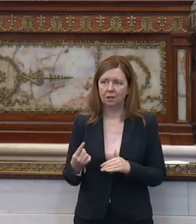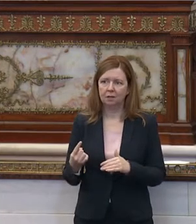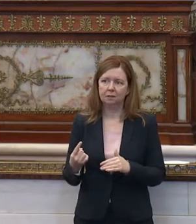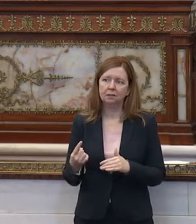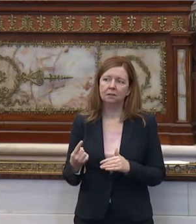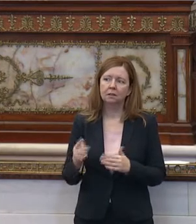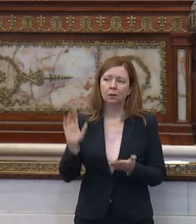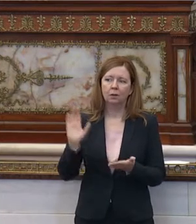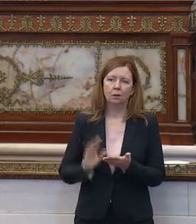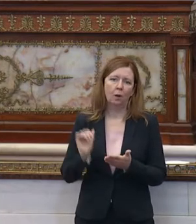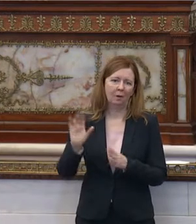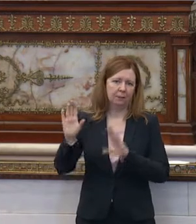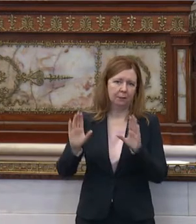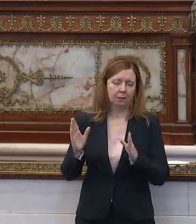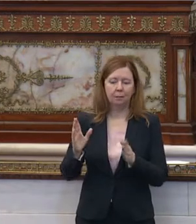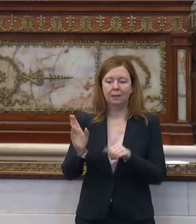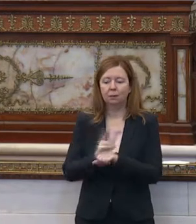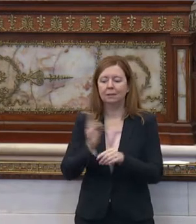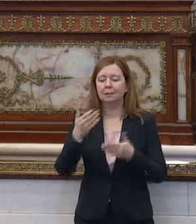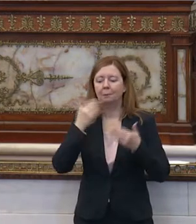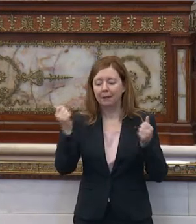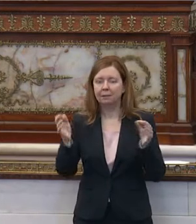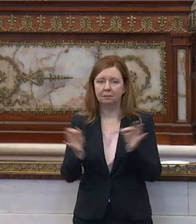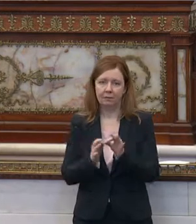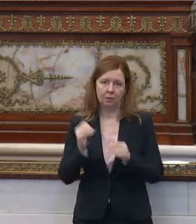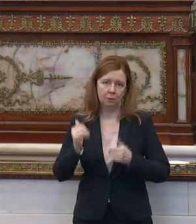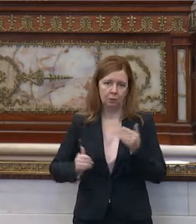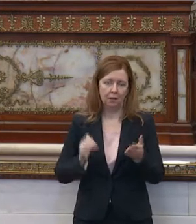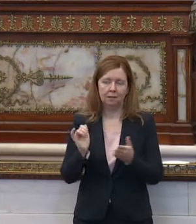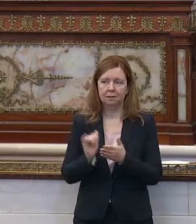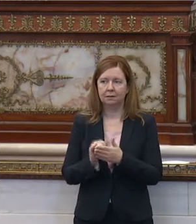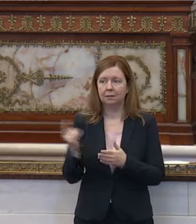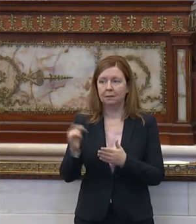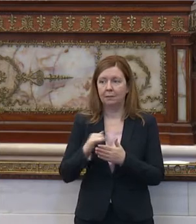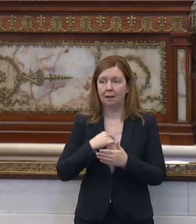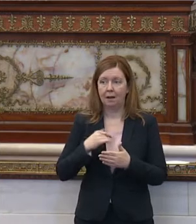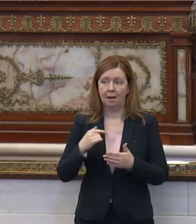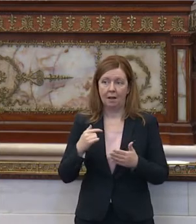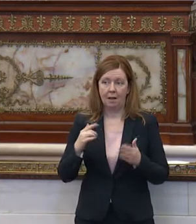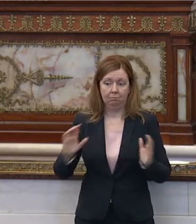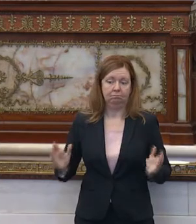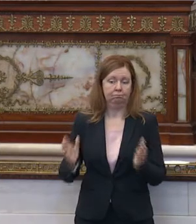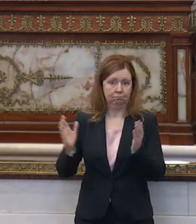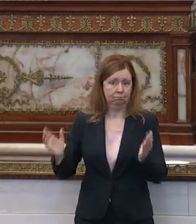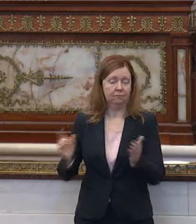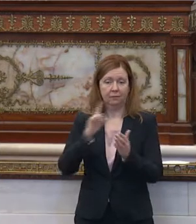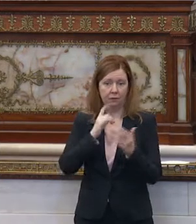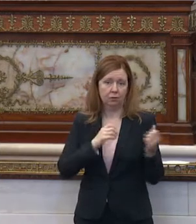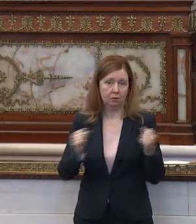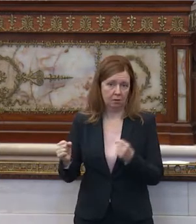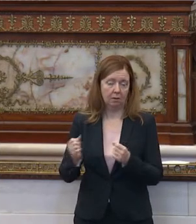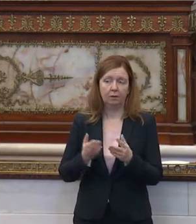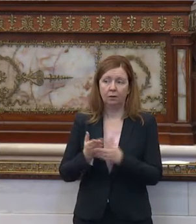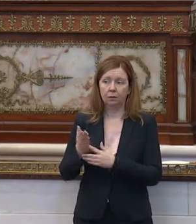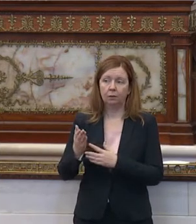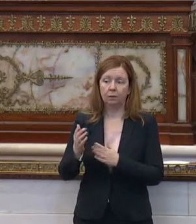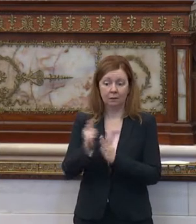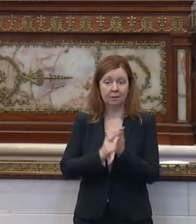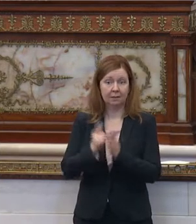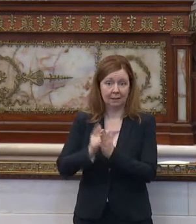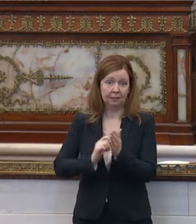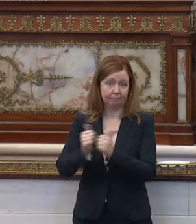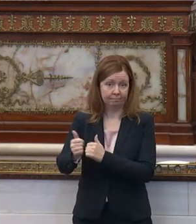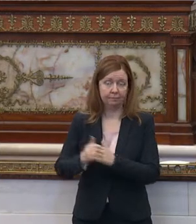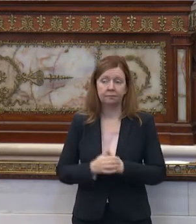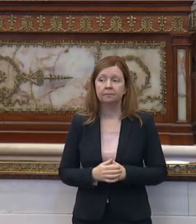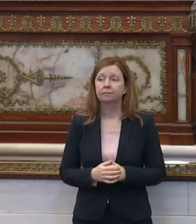bidder by using a best value process, which is something that I pushed very strongly through the legislation, because